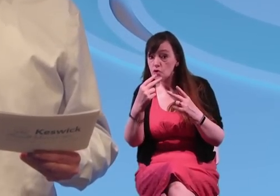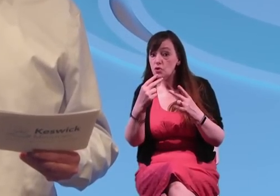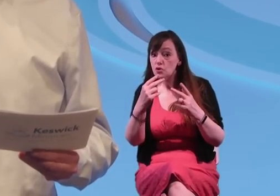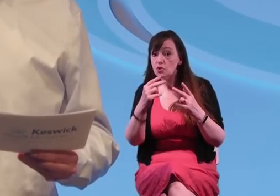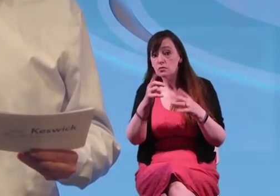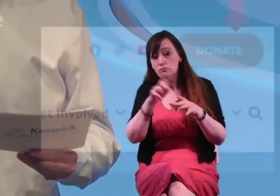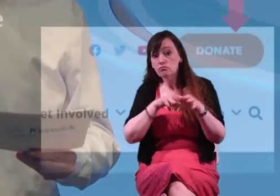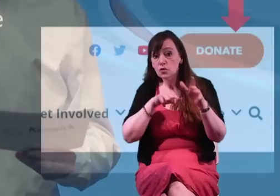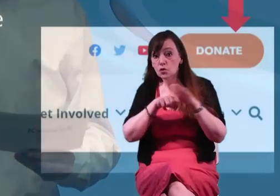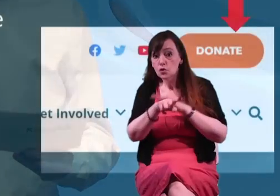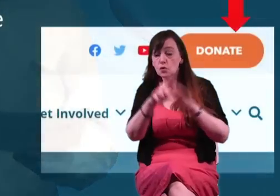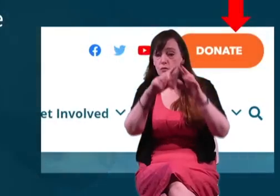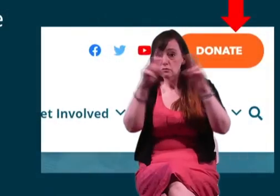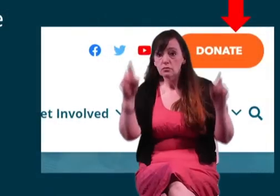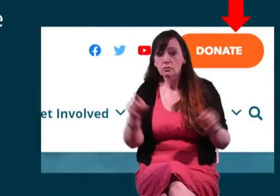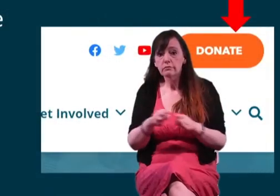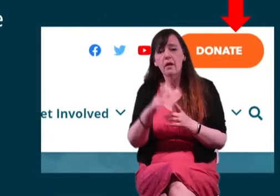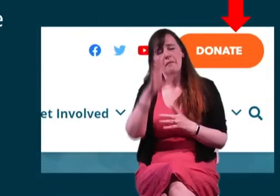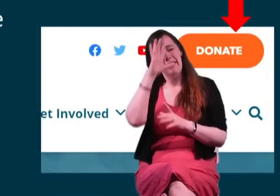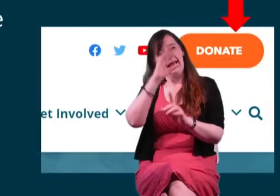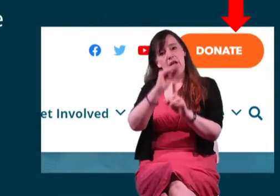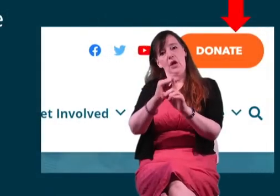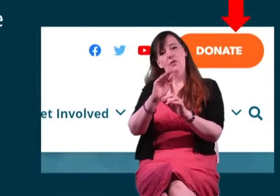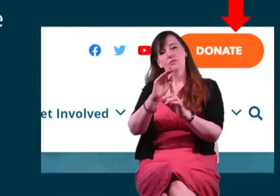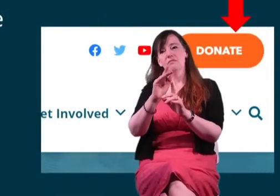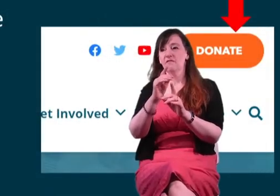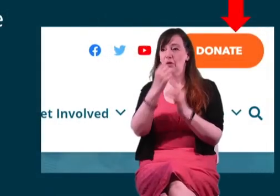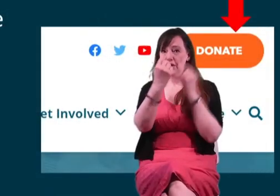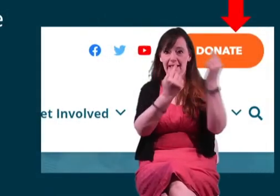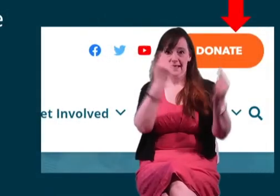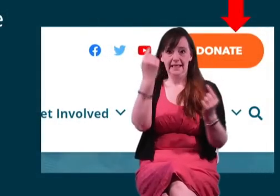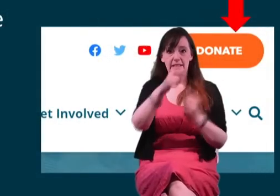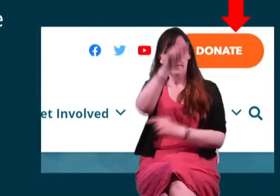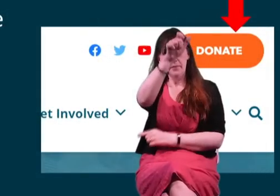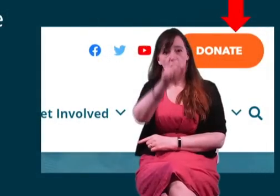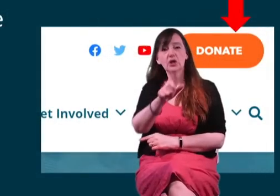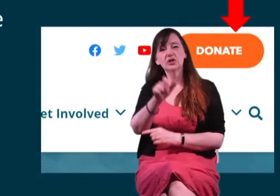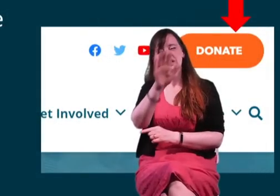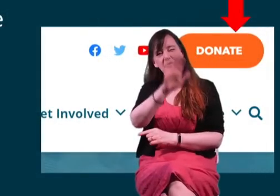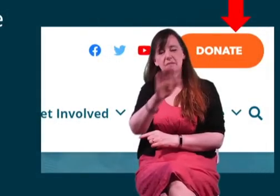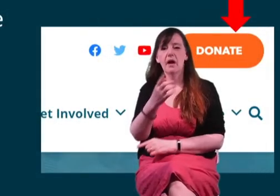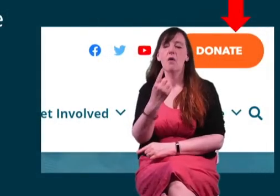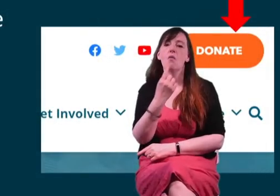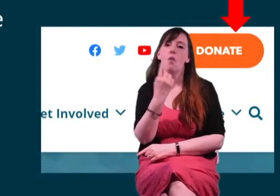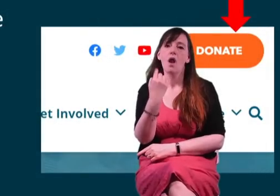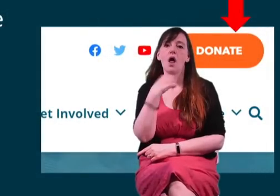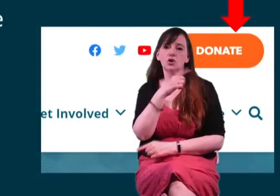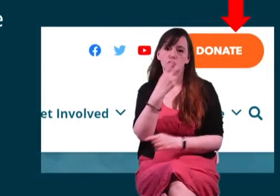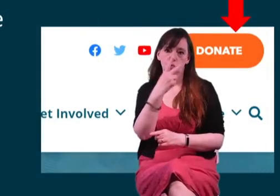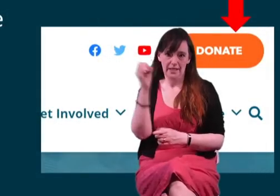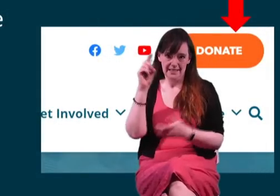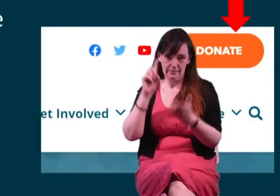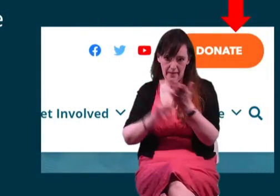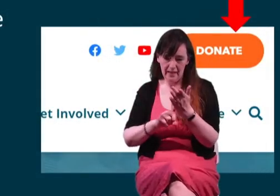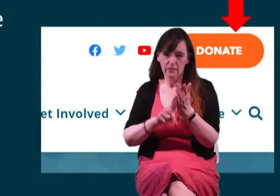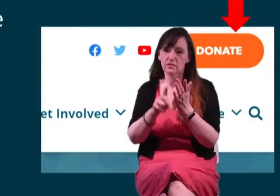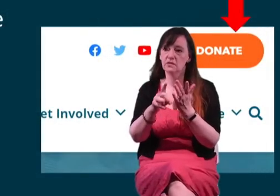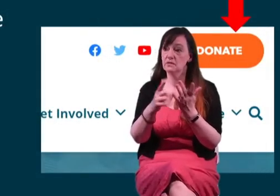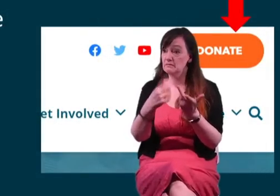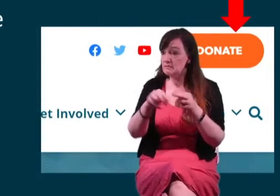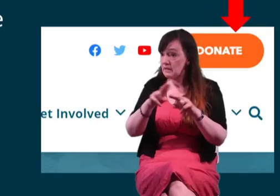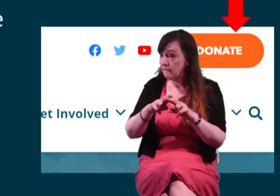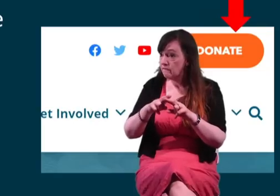actually costs about £120 per person to put on the convention. And if you're able to